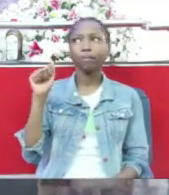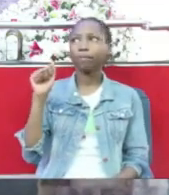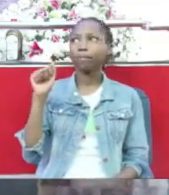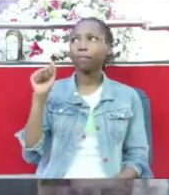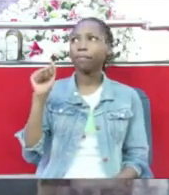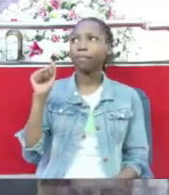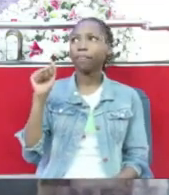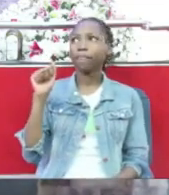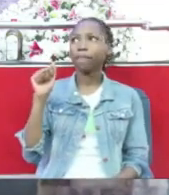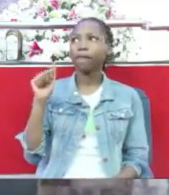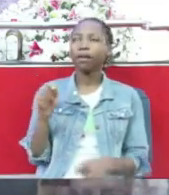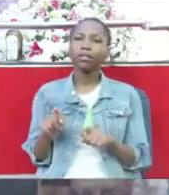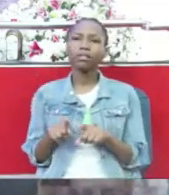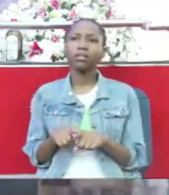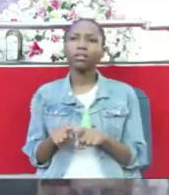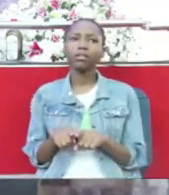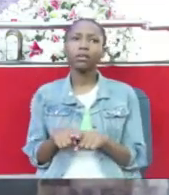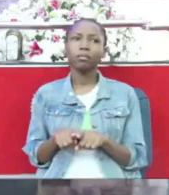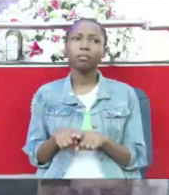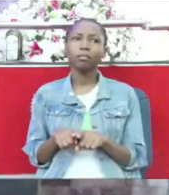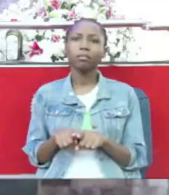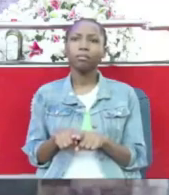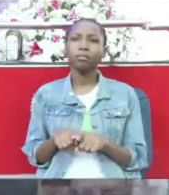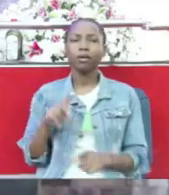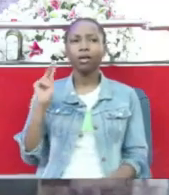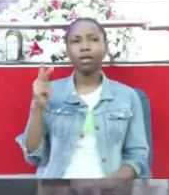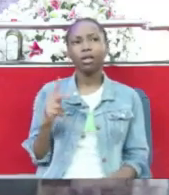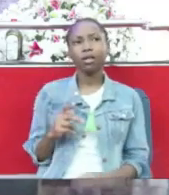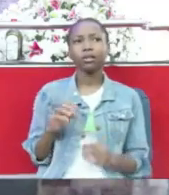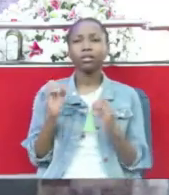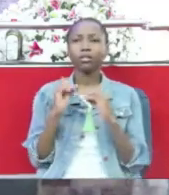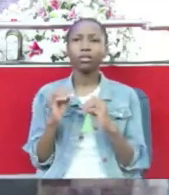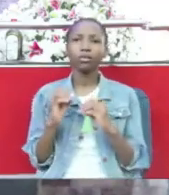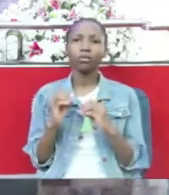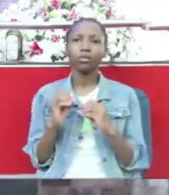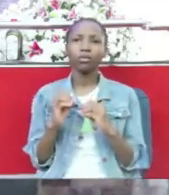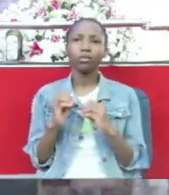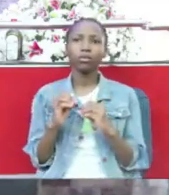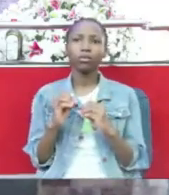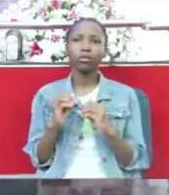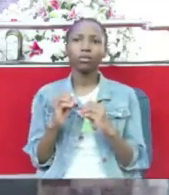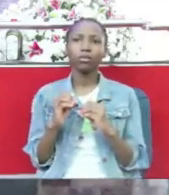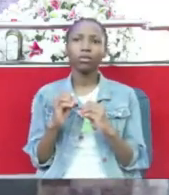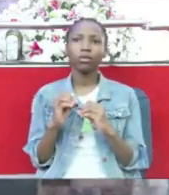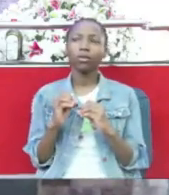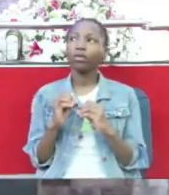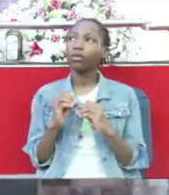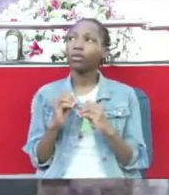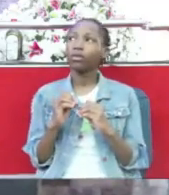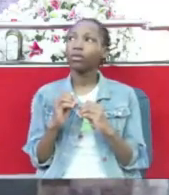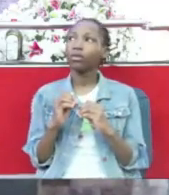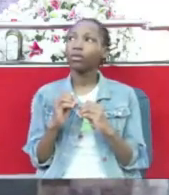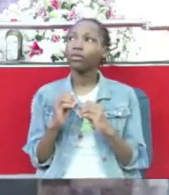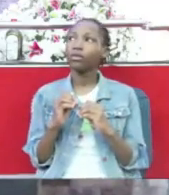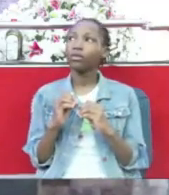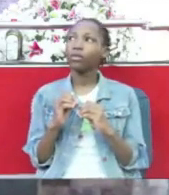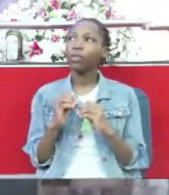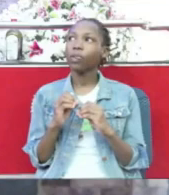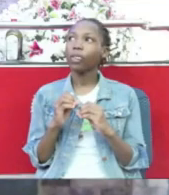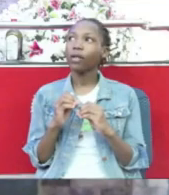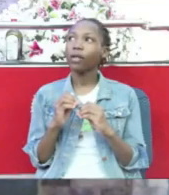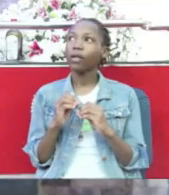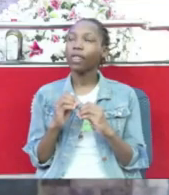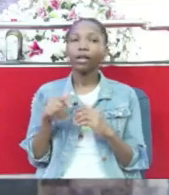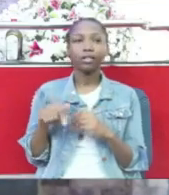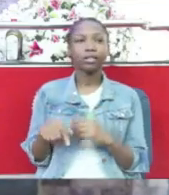kisiasa. There is instability. Then you go to South Africa. You know us Kenyans, we like Africa looking kusini. And admiring South Africa, which is fantastic,